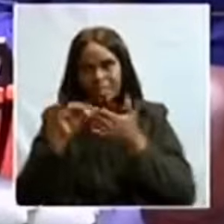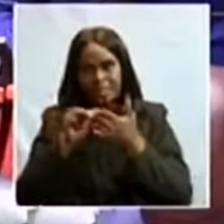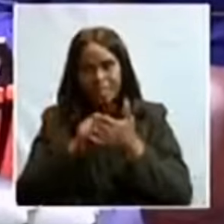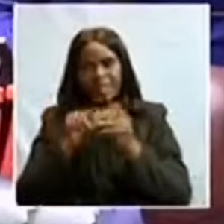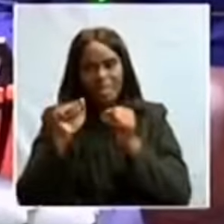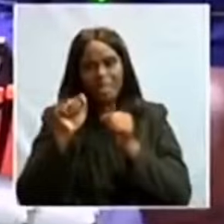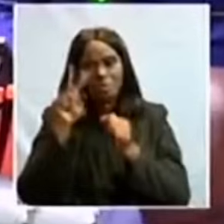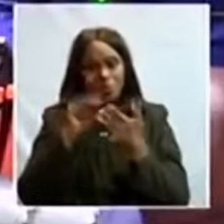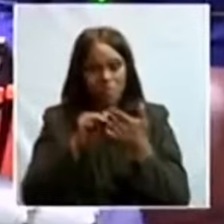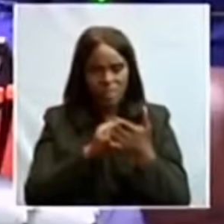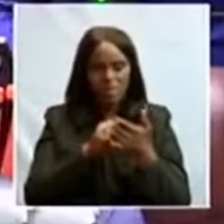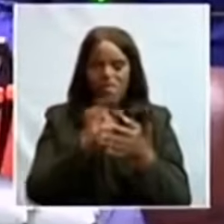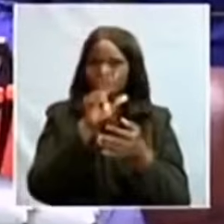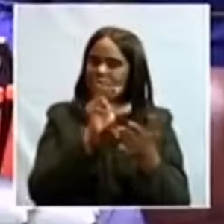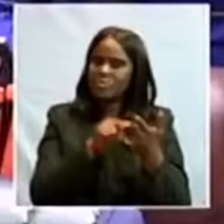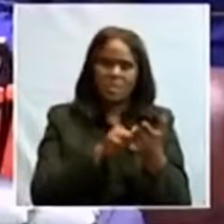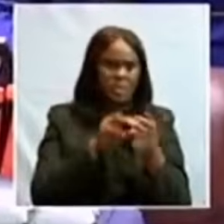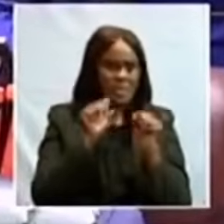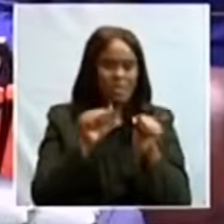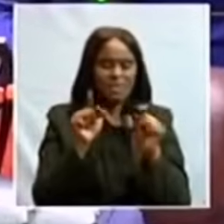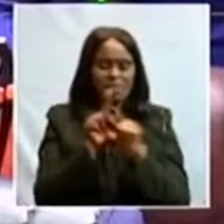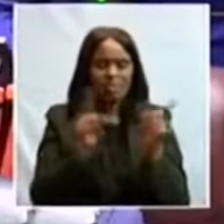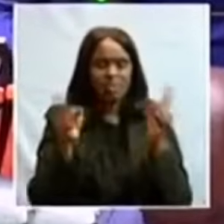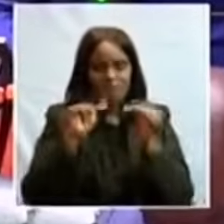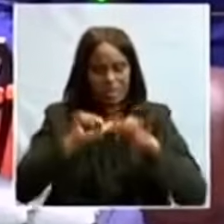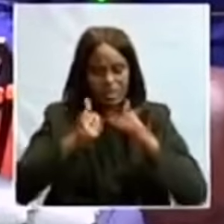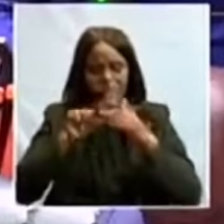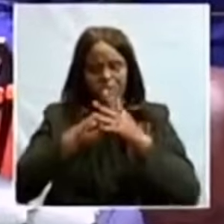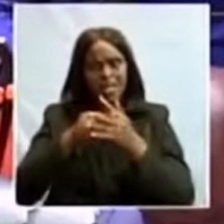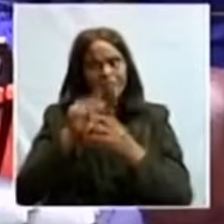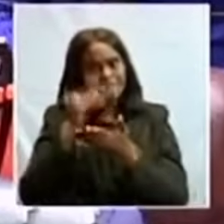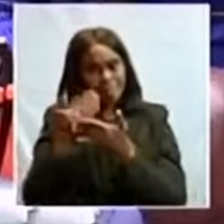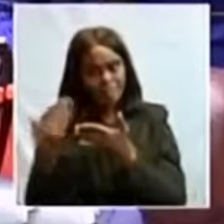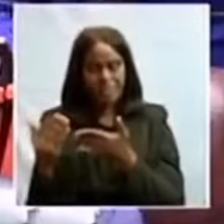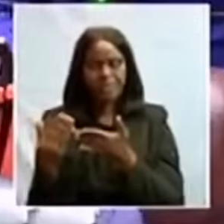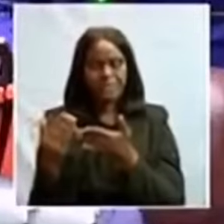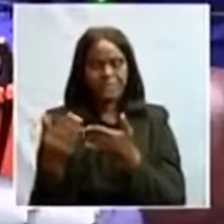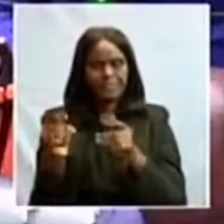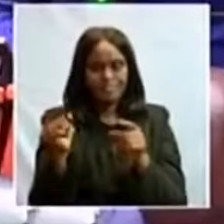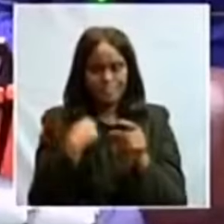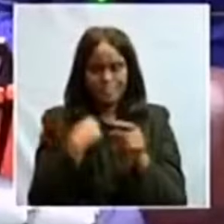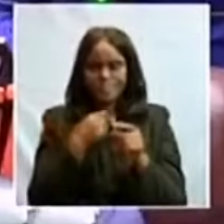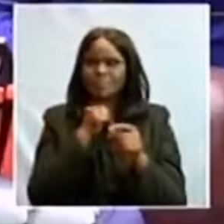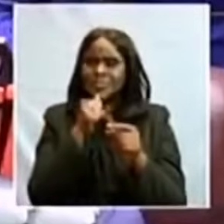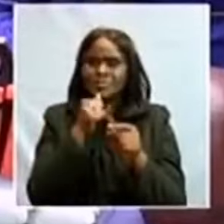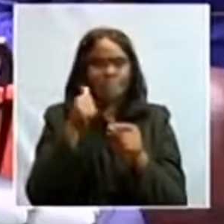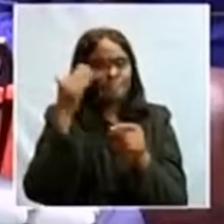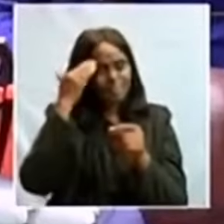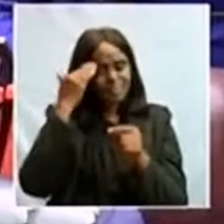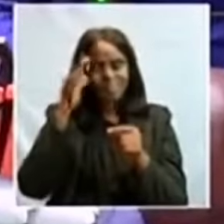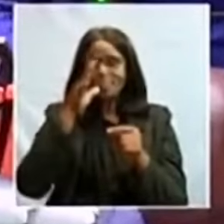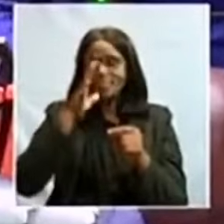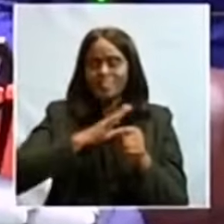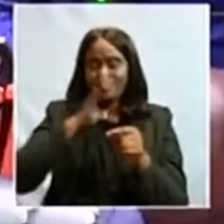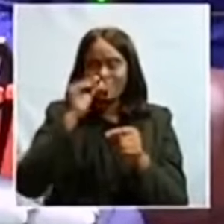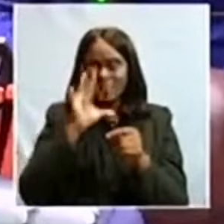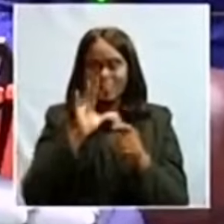be 2 million, it could be 3 million, as long as you start something. And maybe, Madam Speaker,